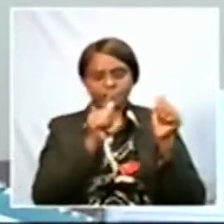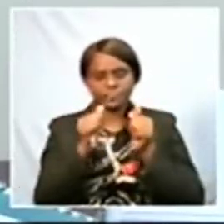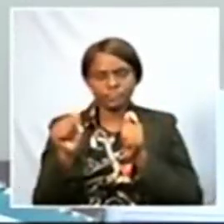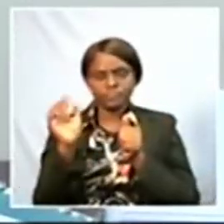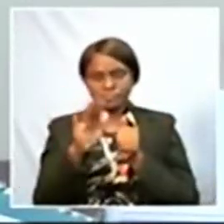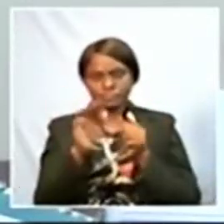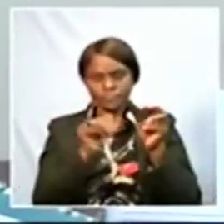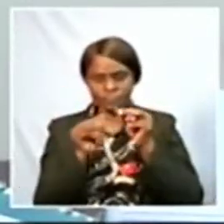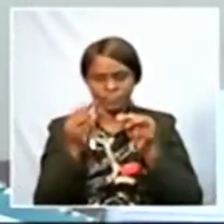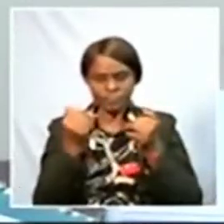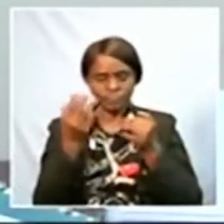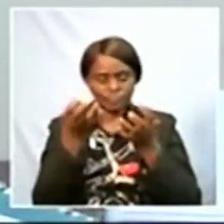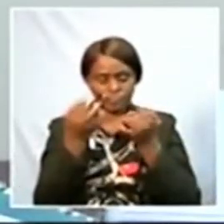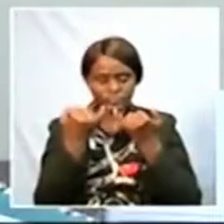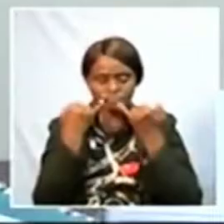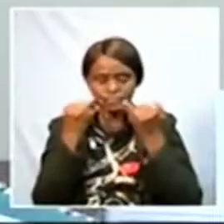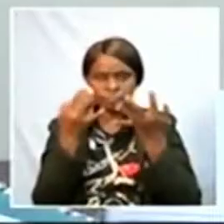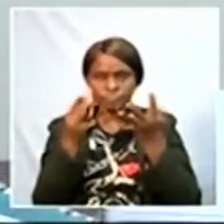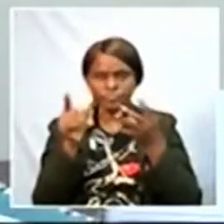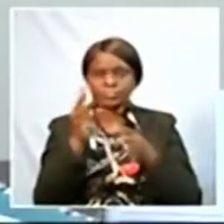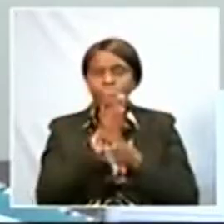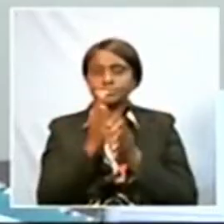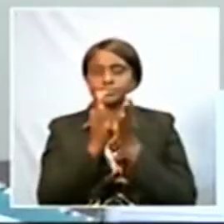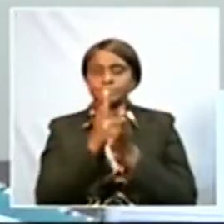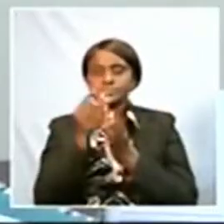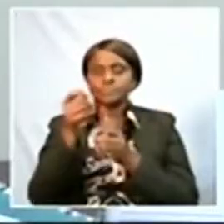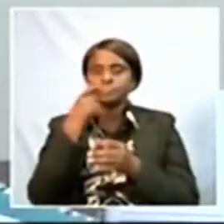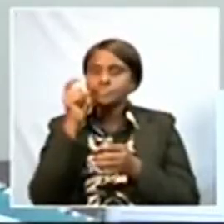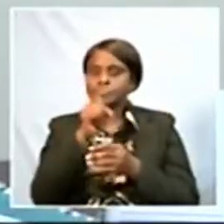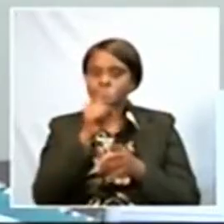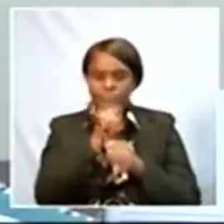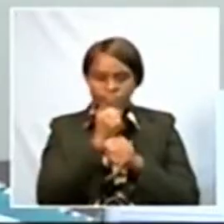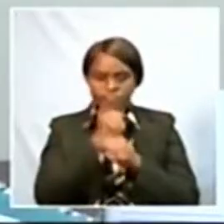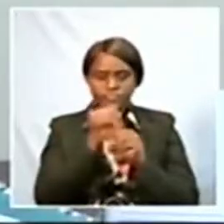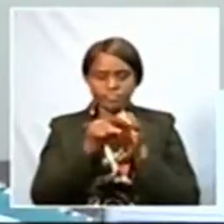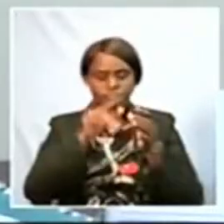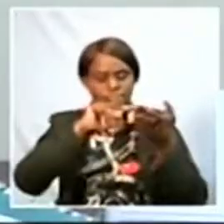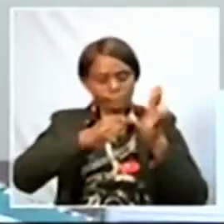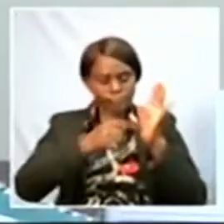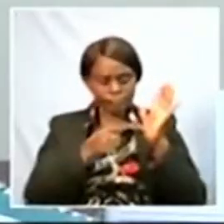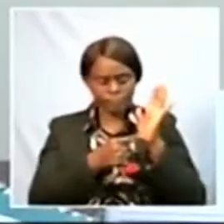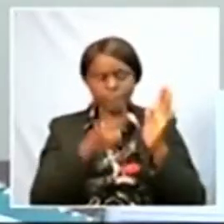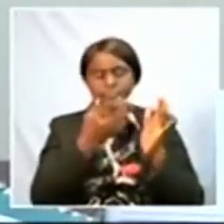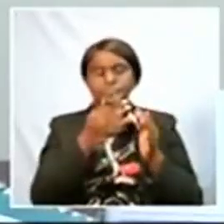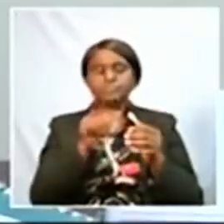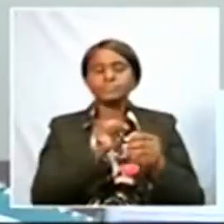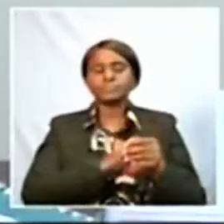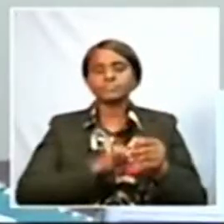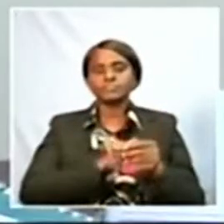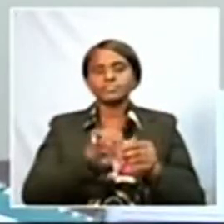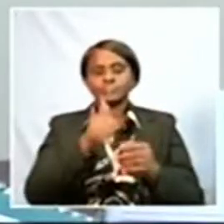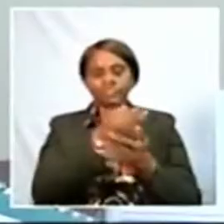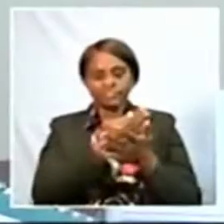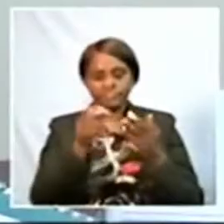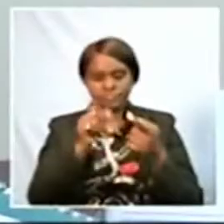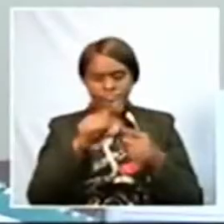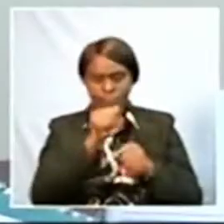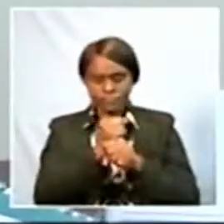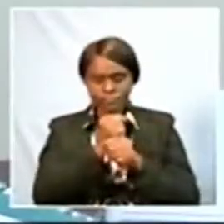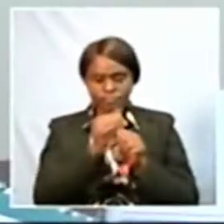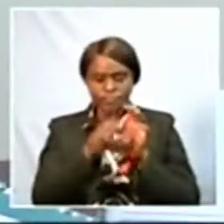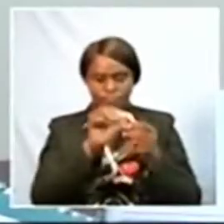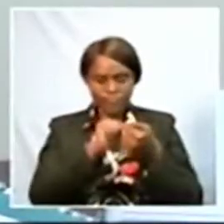taken. Management would like to state that the contractor was instructed to work on the highlighted defects. Regrettably, he failed to work on the